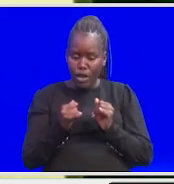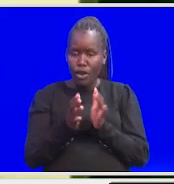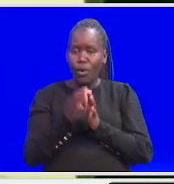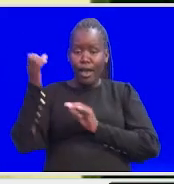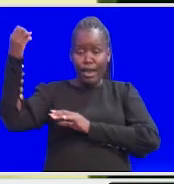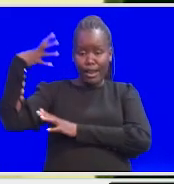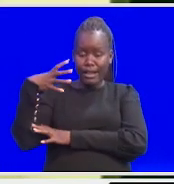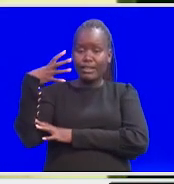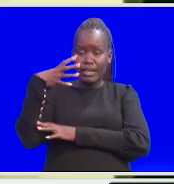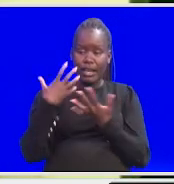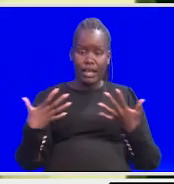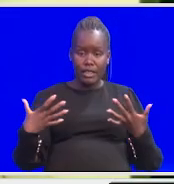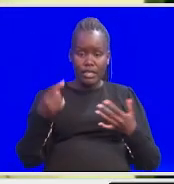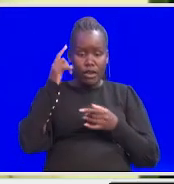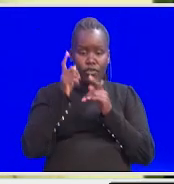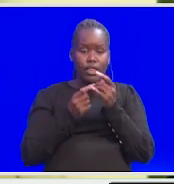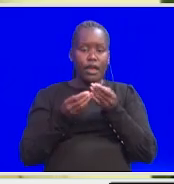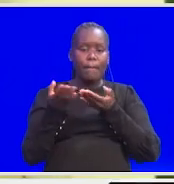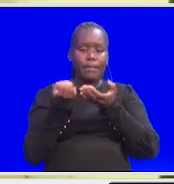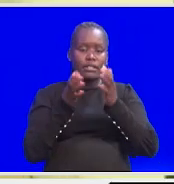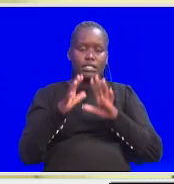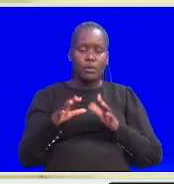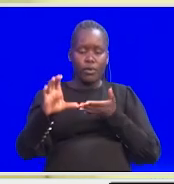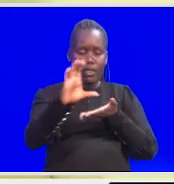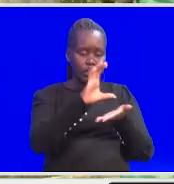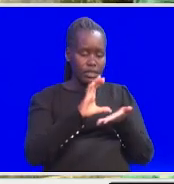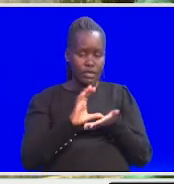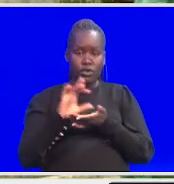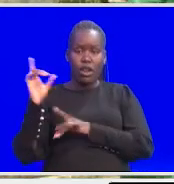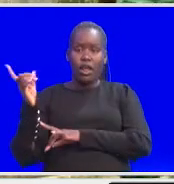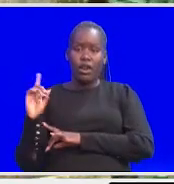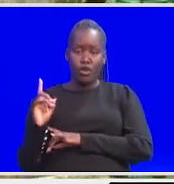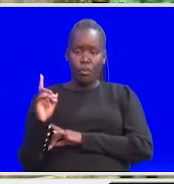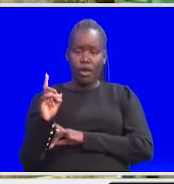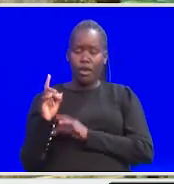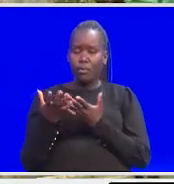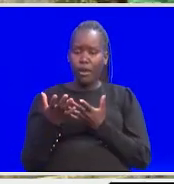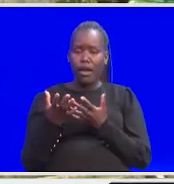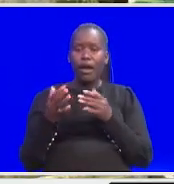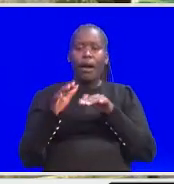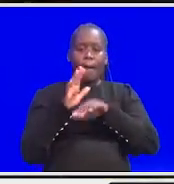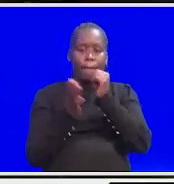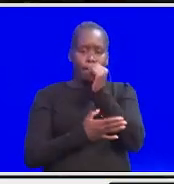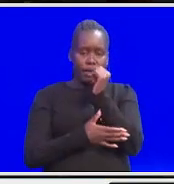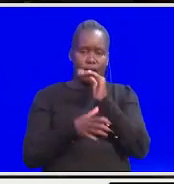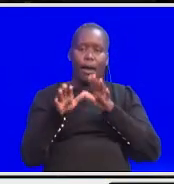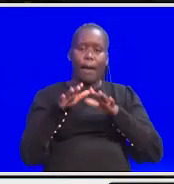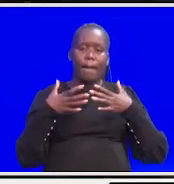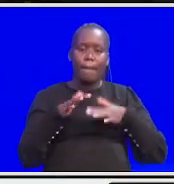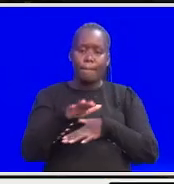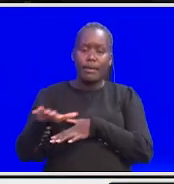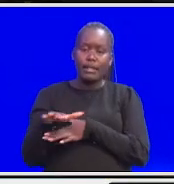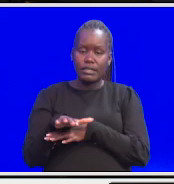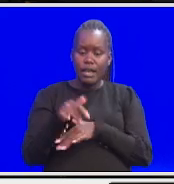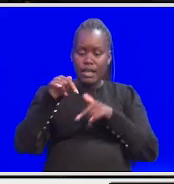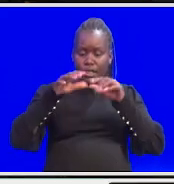life easier for the traders huddled in the CBD, albeit placed in a very inconvenient location. Hii soko watu wa